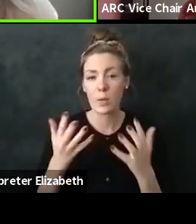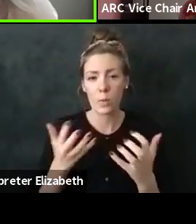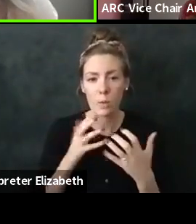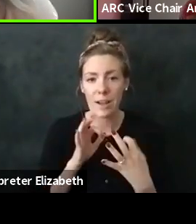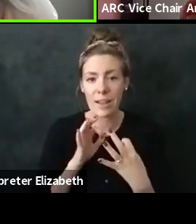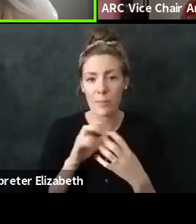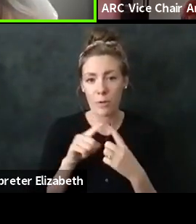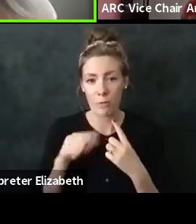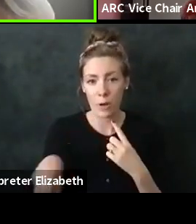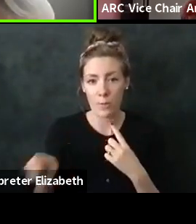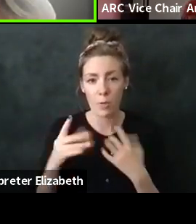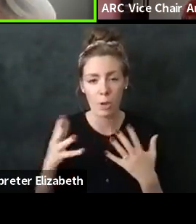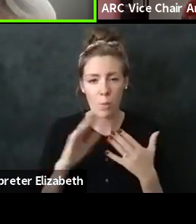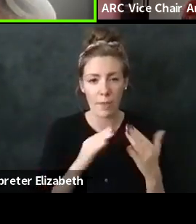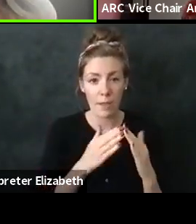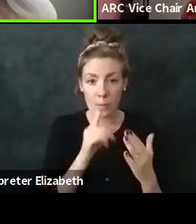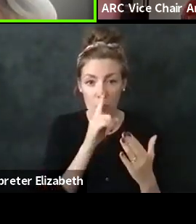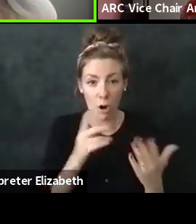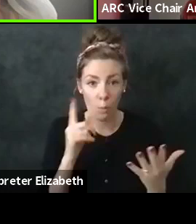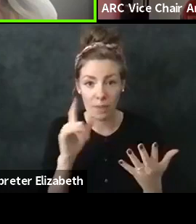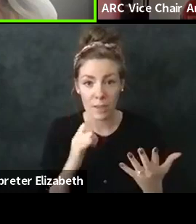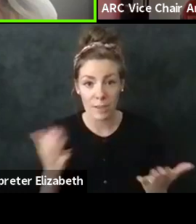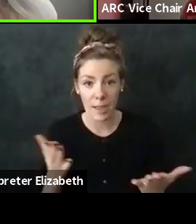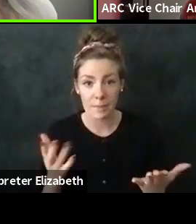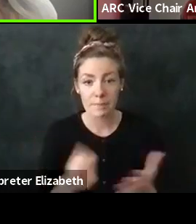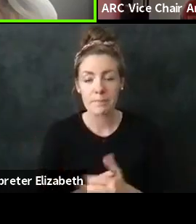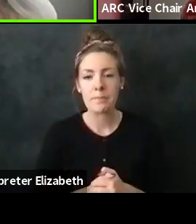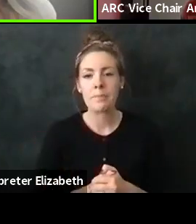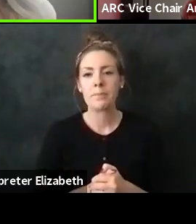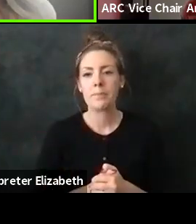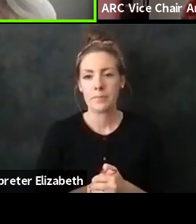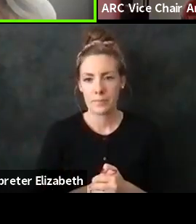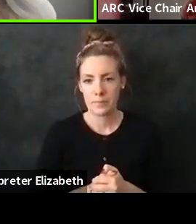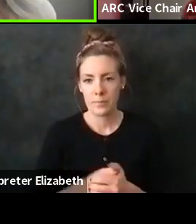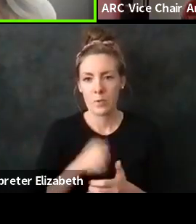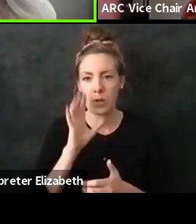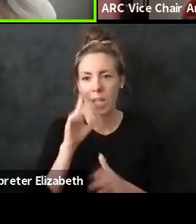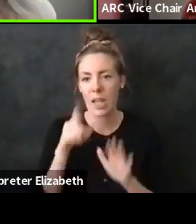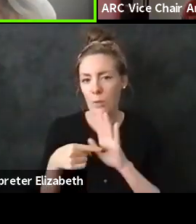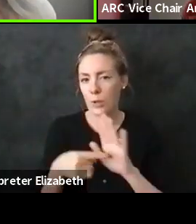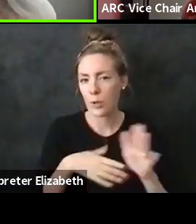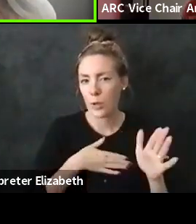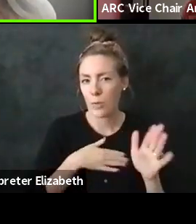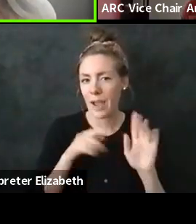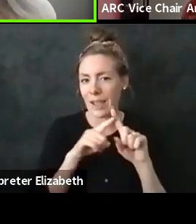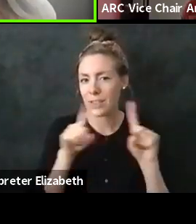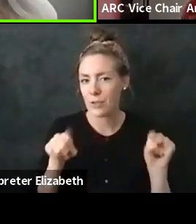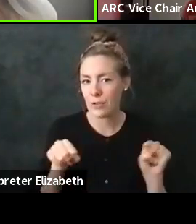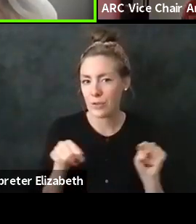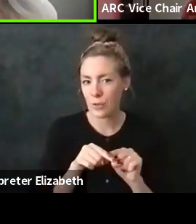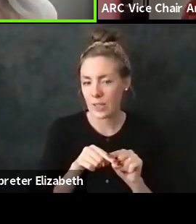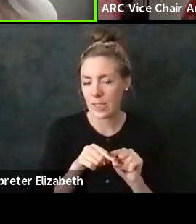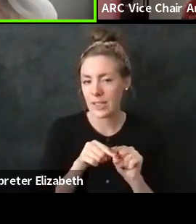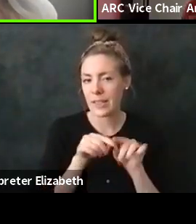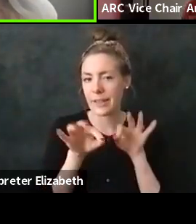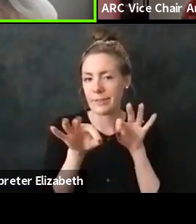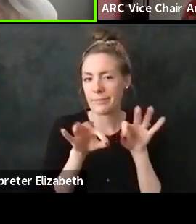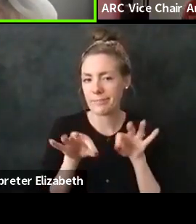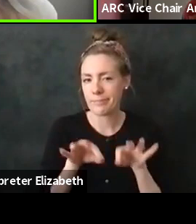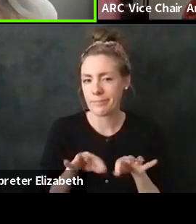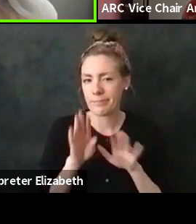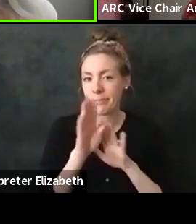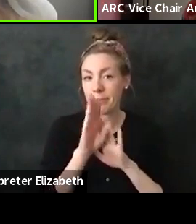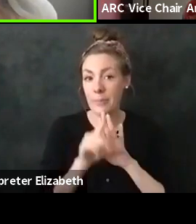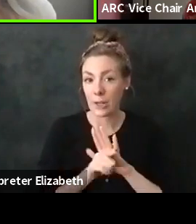from you on what those communities are. So I am going to go ahead and share my screen and give you a quick background on